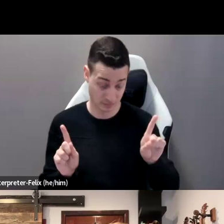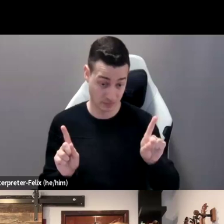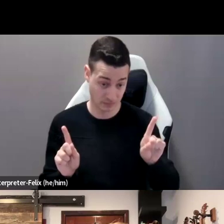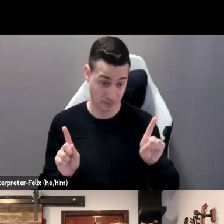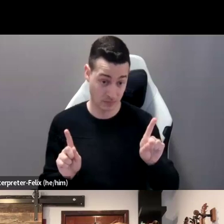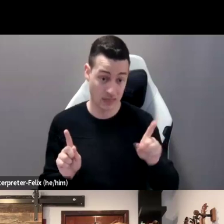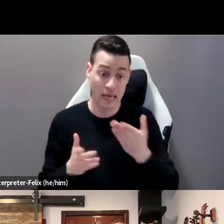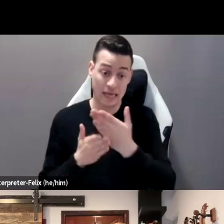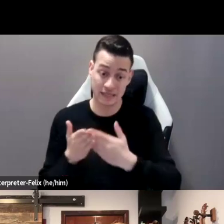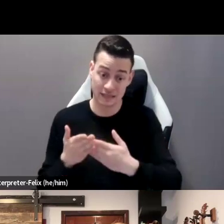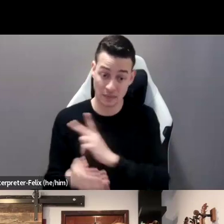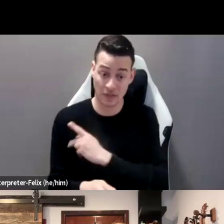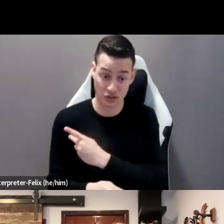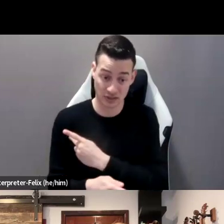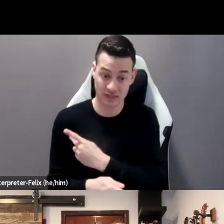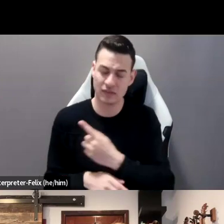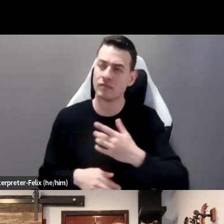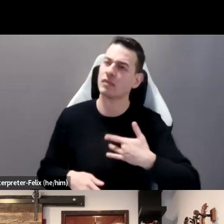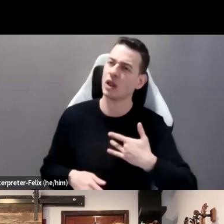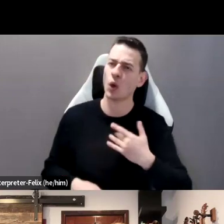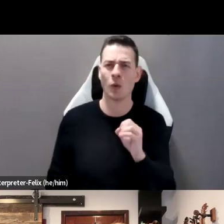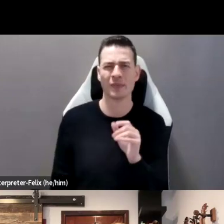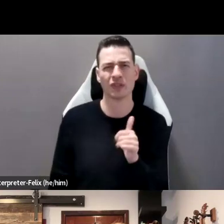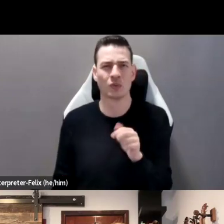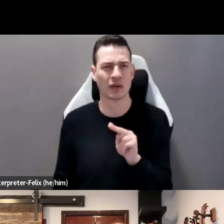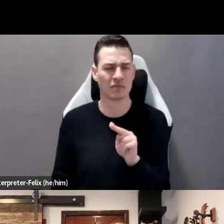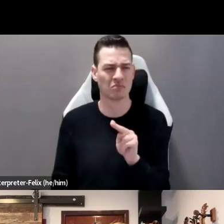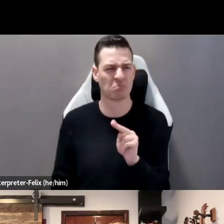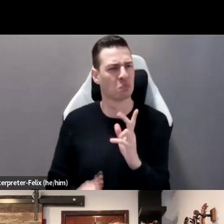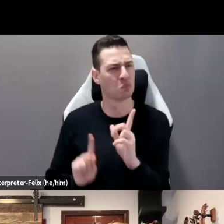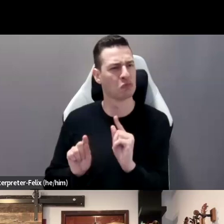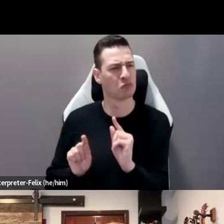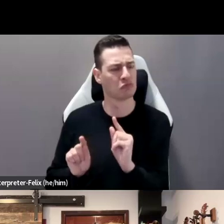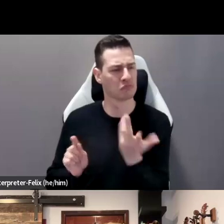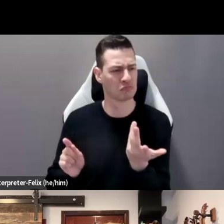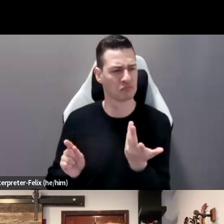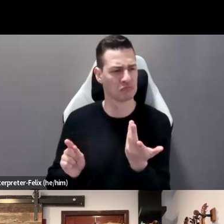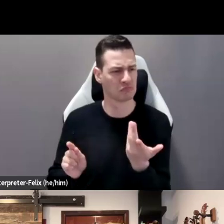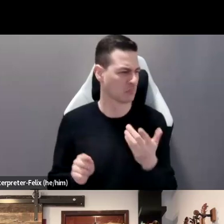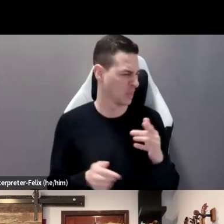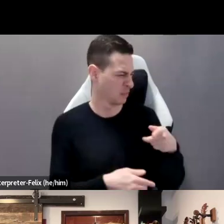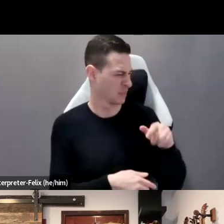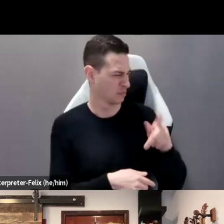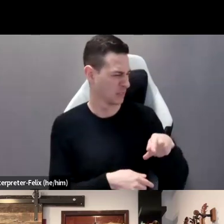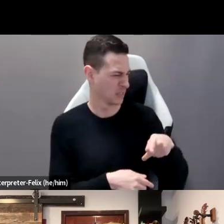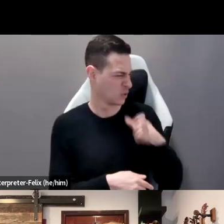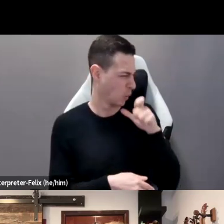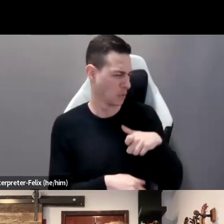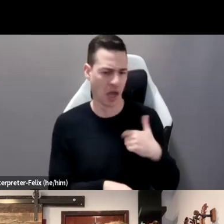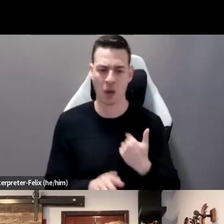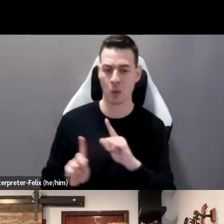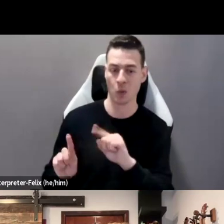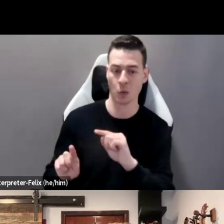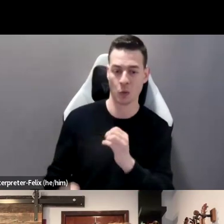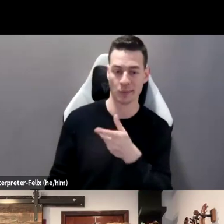their primary, but we do have OBGYN outside of Manhattan for a reason I do not really